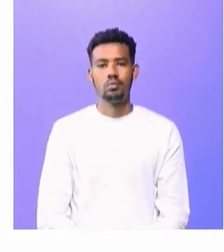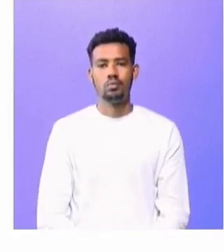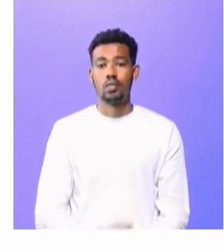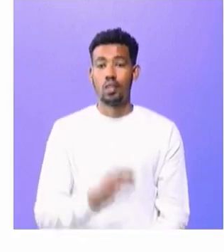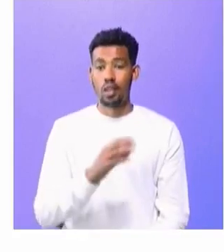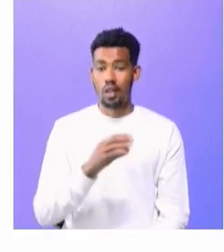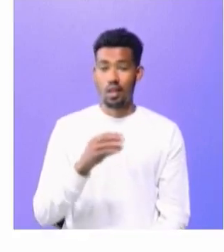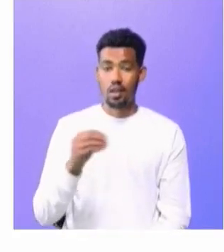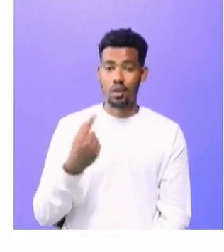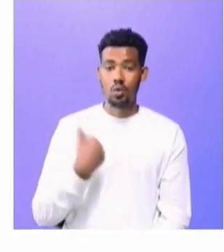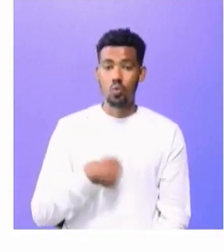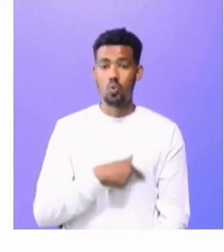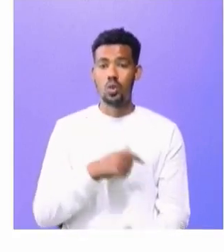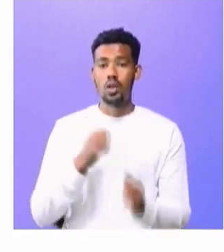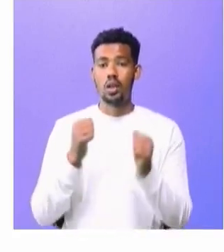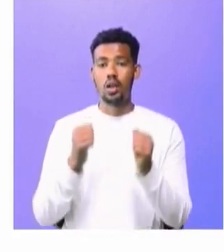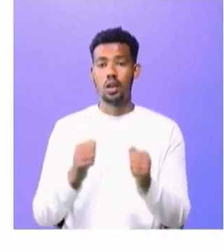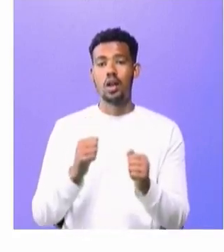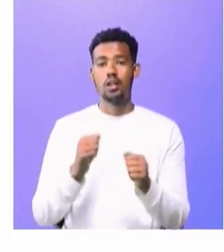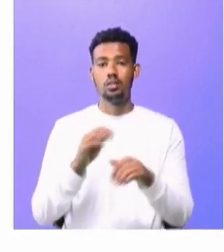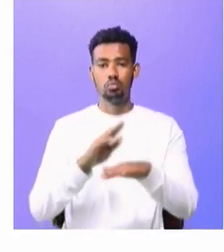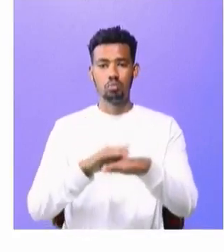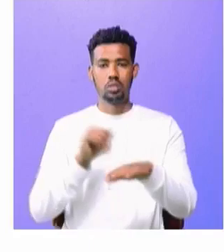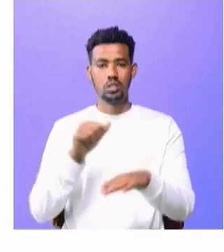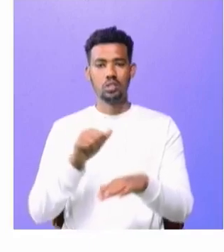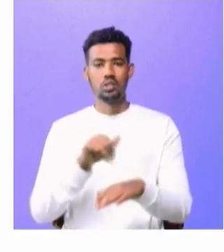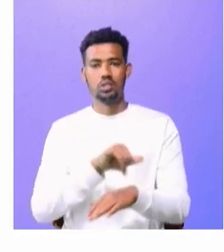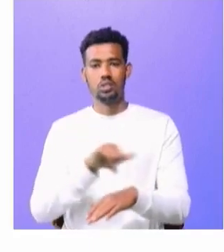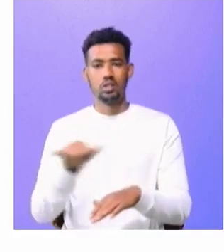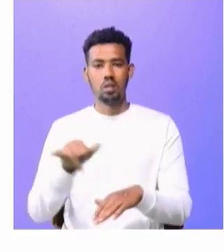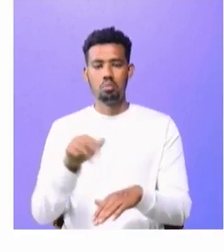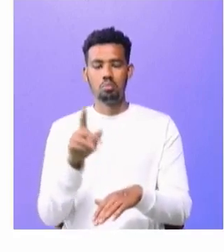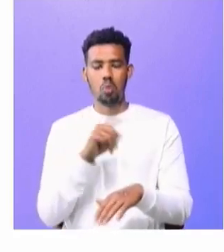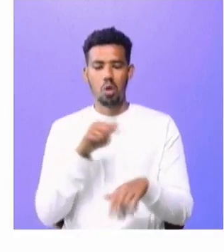And we can mention many of them like food,